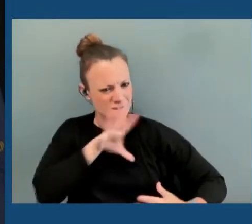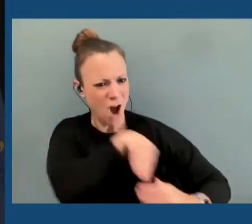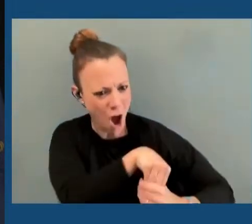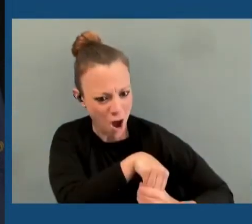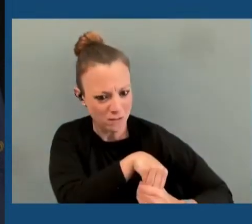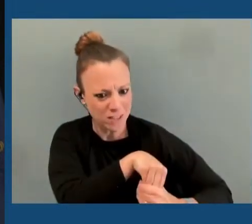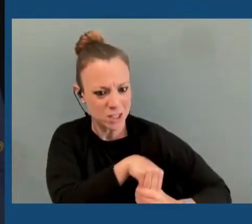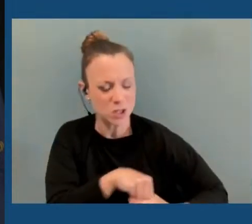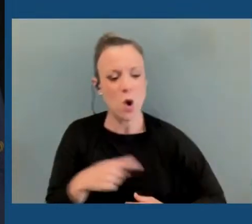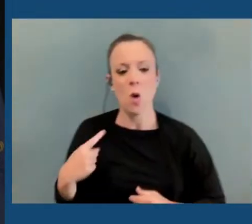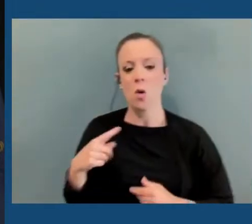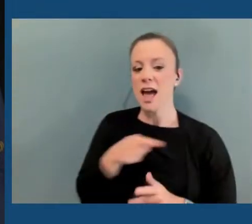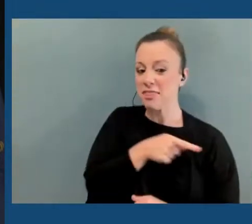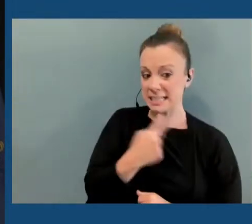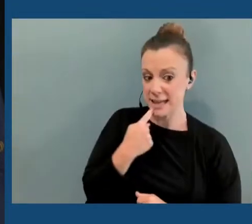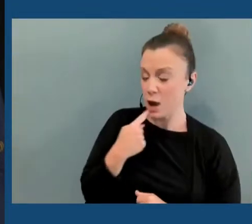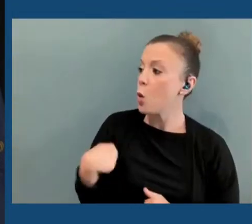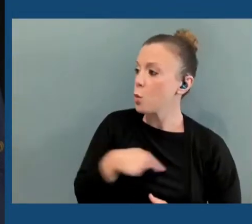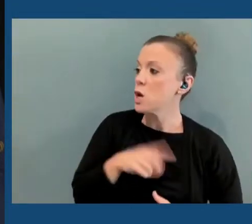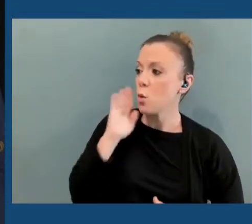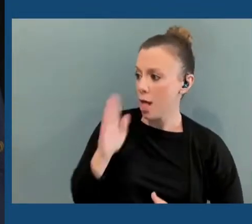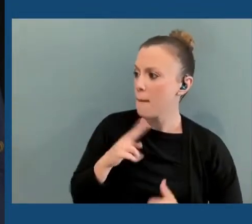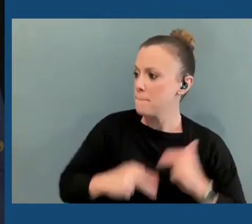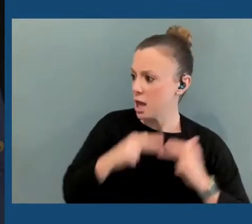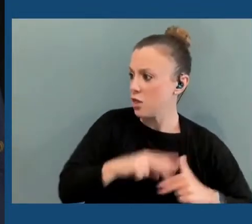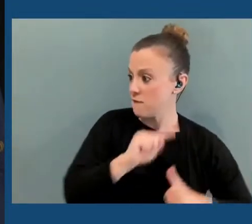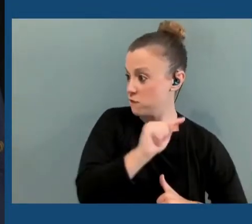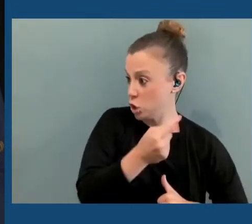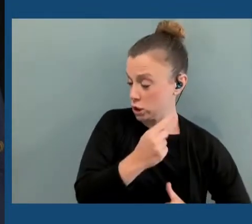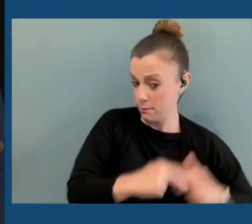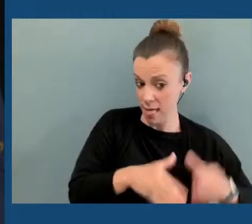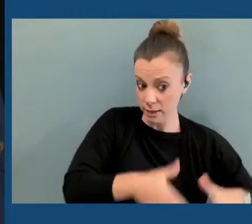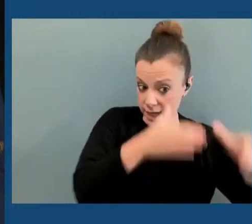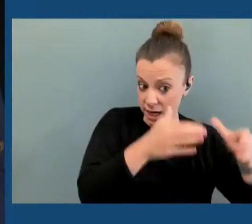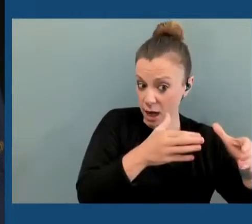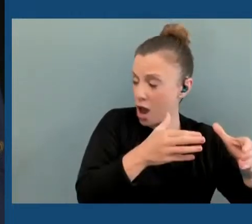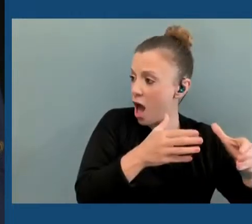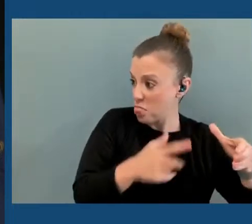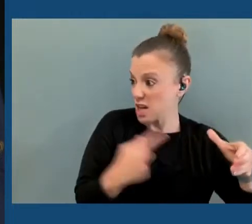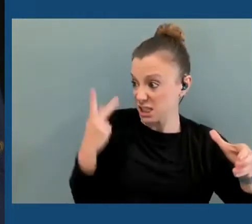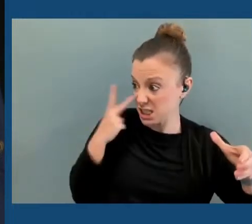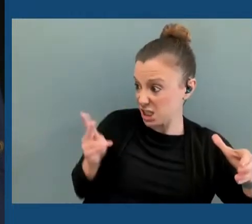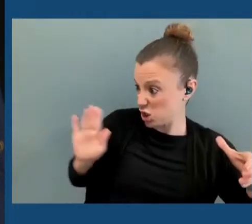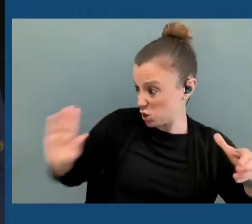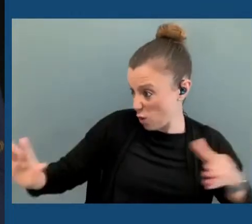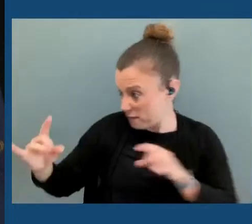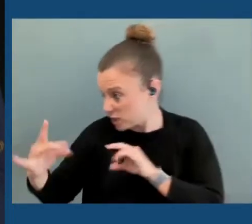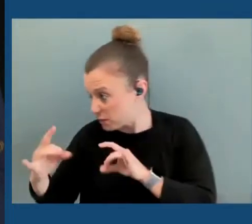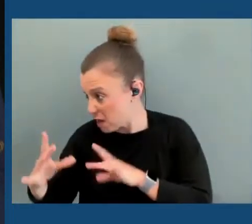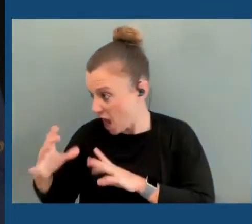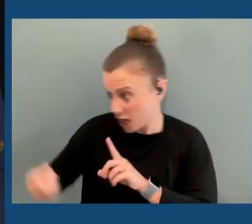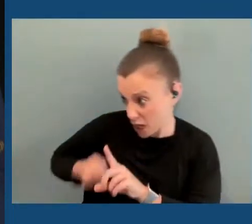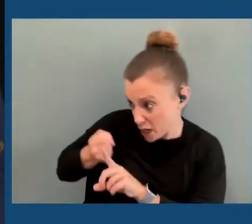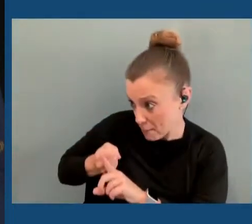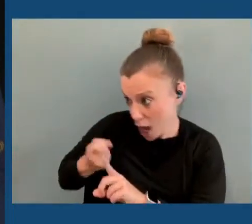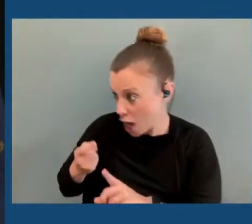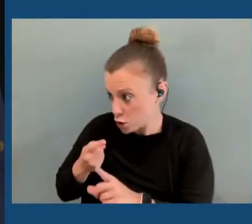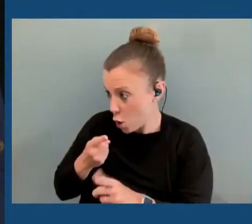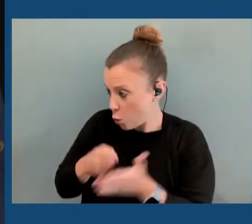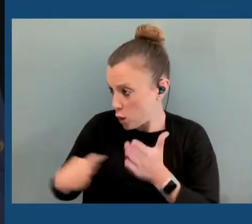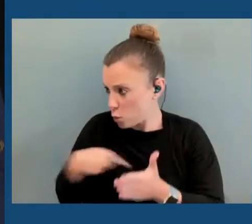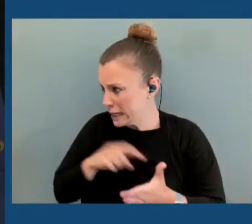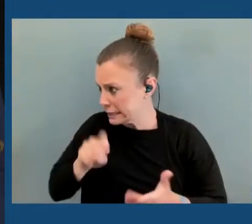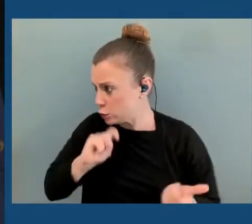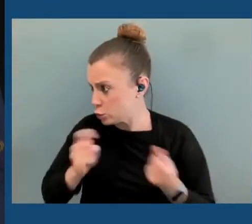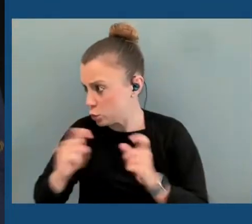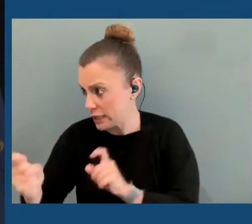what kind of changes do we need to make it right for the area. From a housing standpoint, we know it'll be a magnet